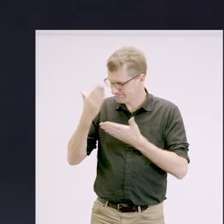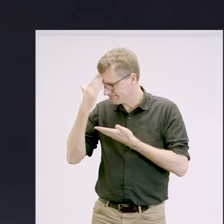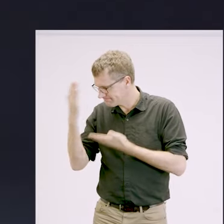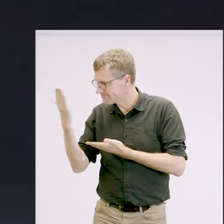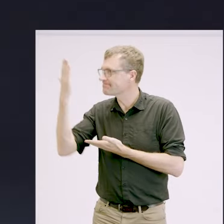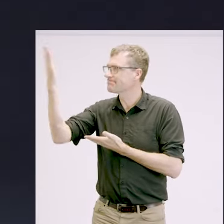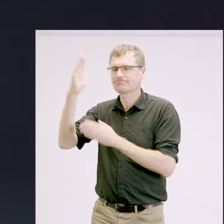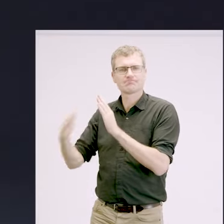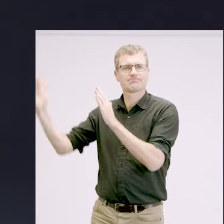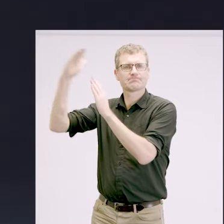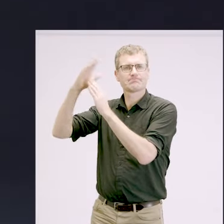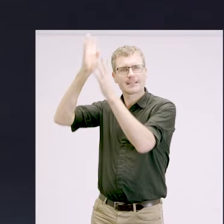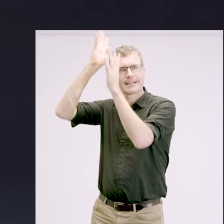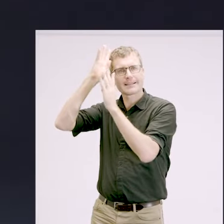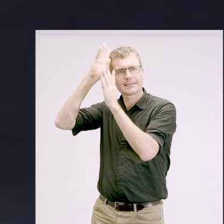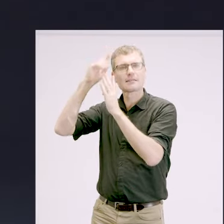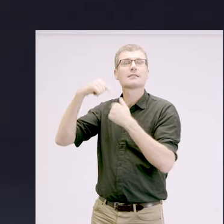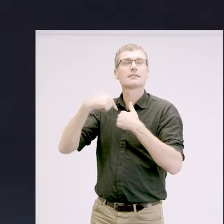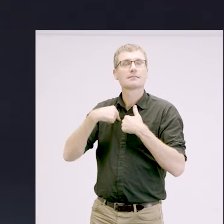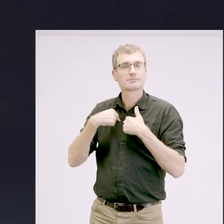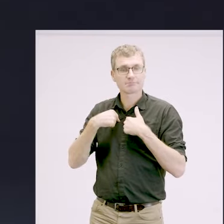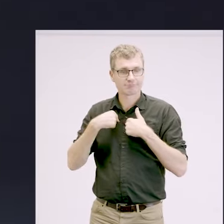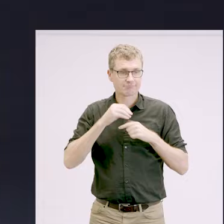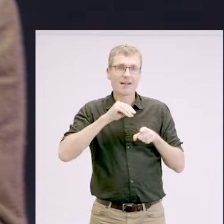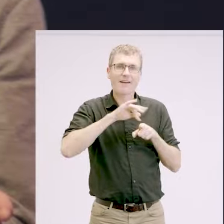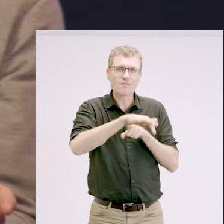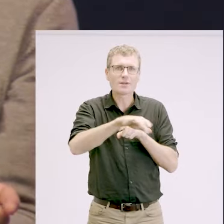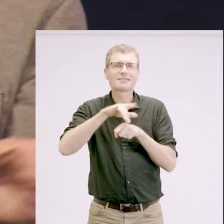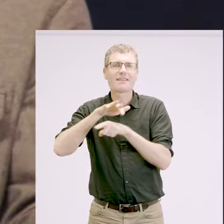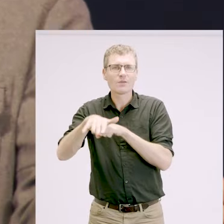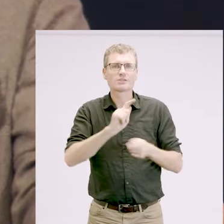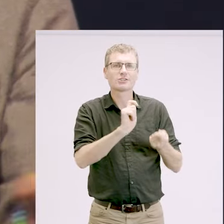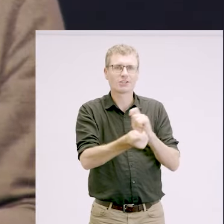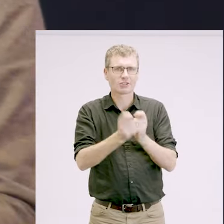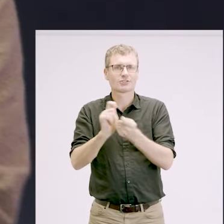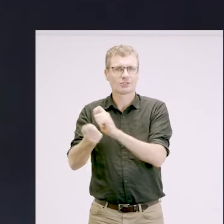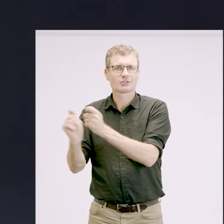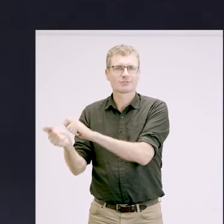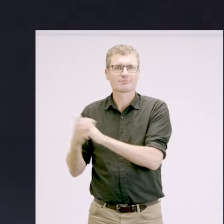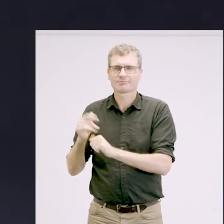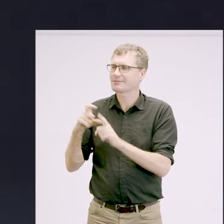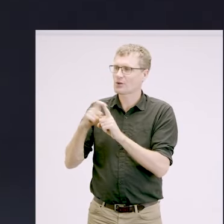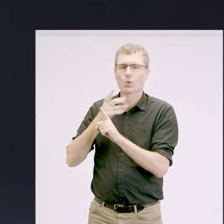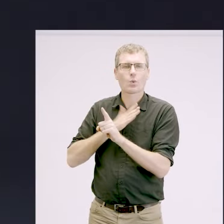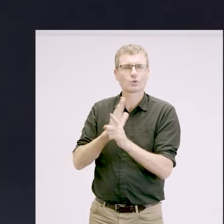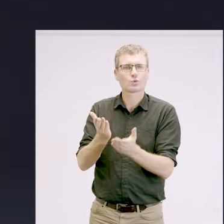life exists under the authority of the King of Kings, is to be a change agent in the places that you've been sent.